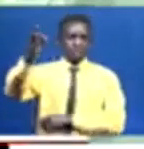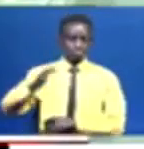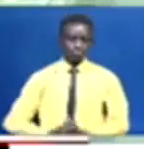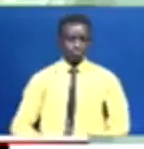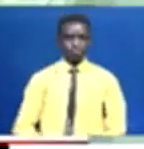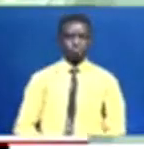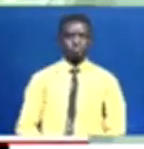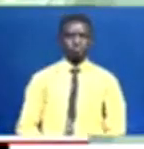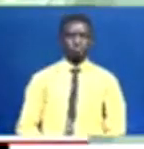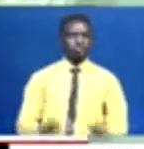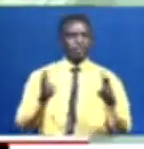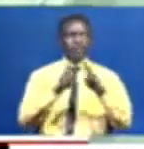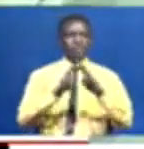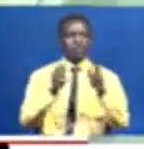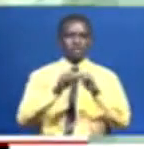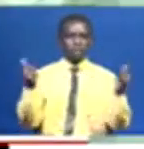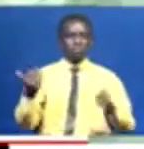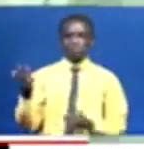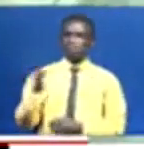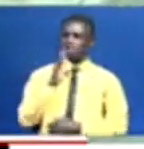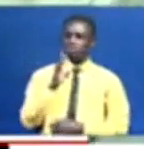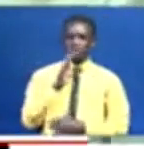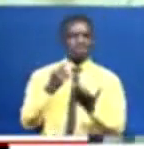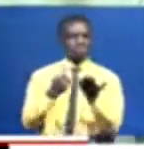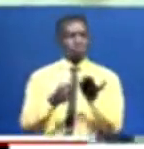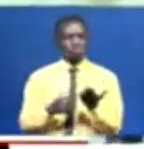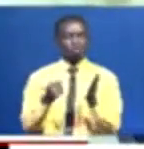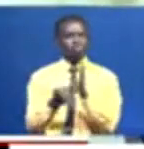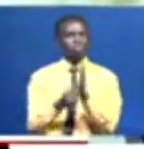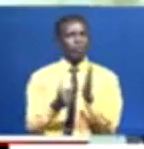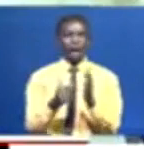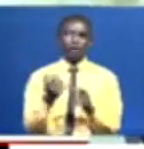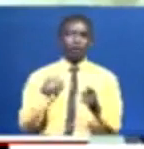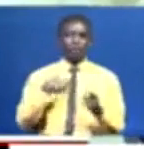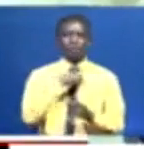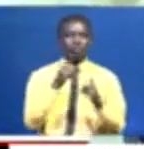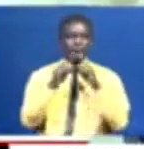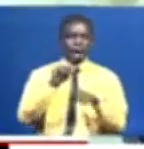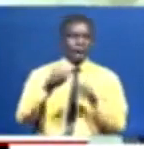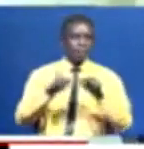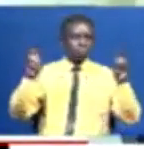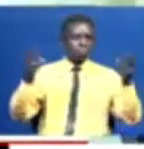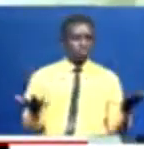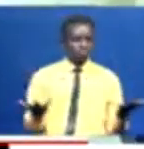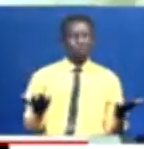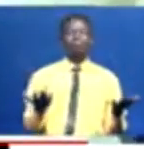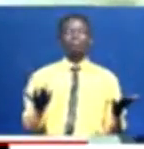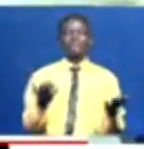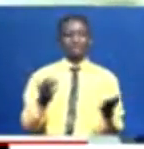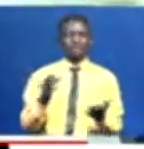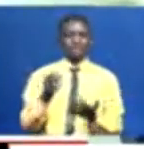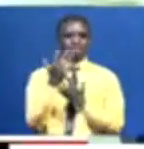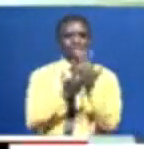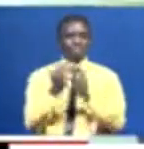Very well said. We have been speaking matters of cyber security there, and take home is never